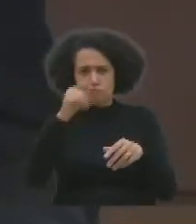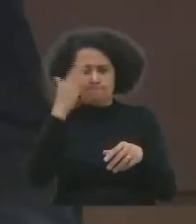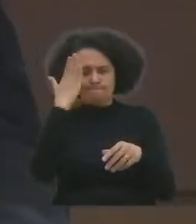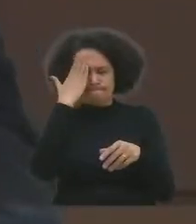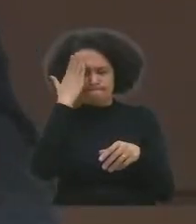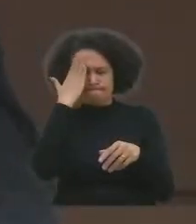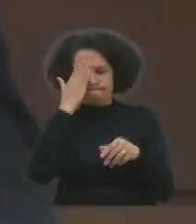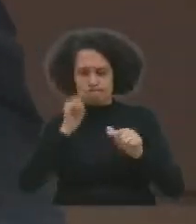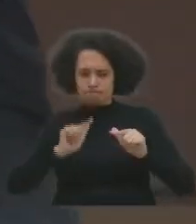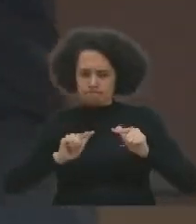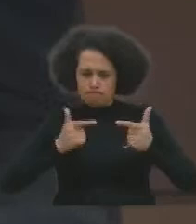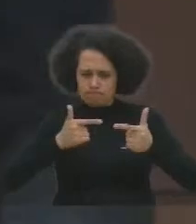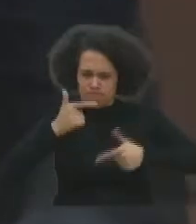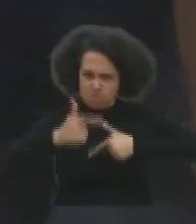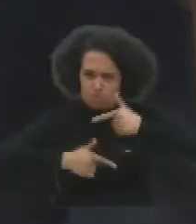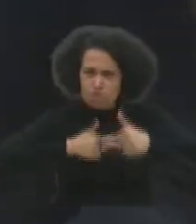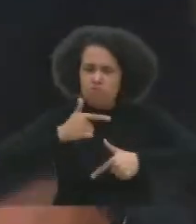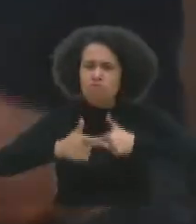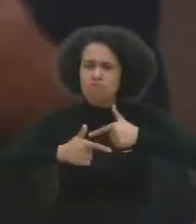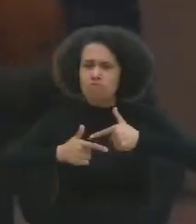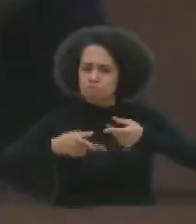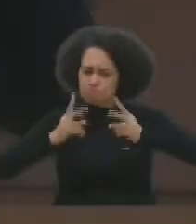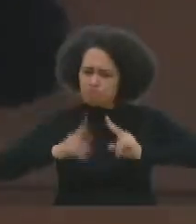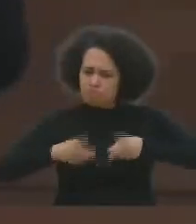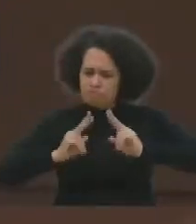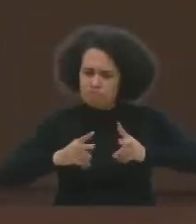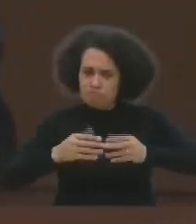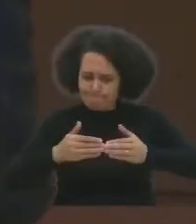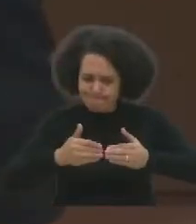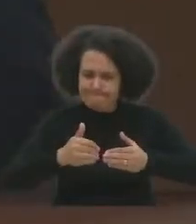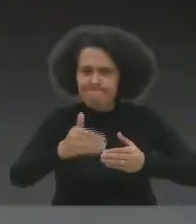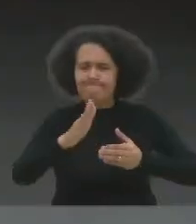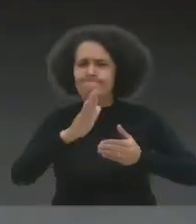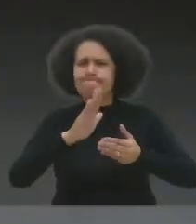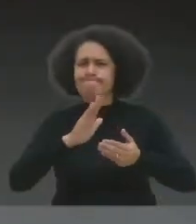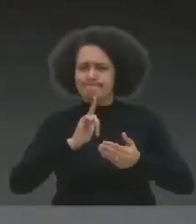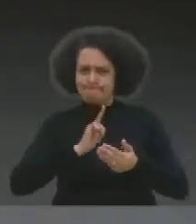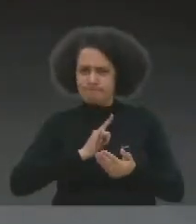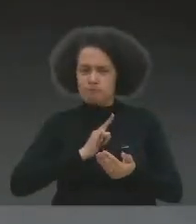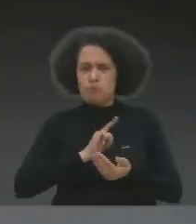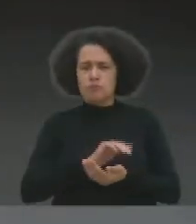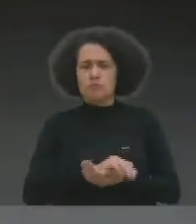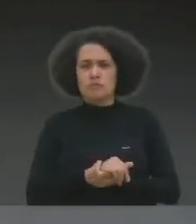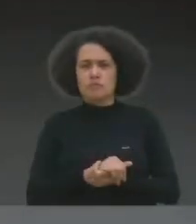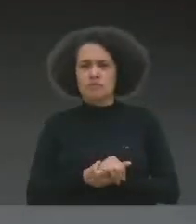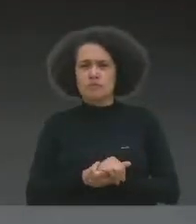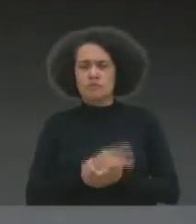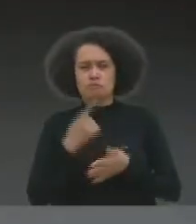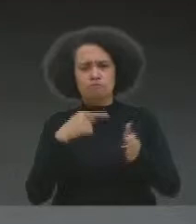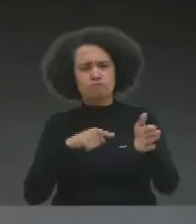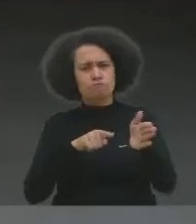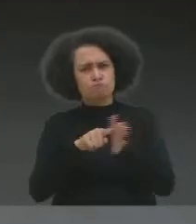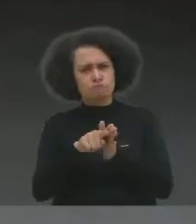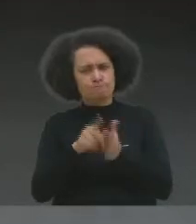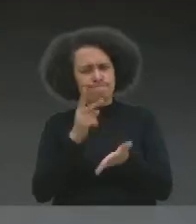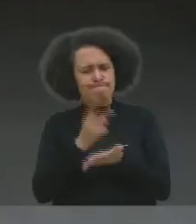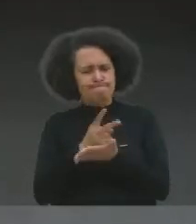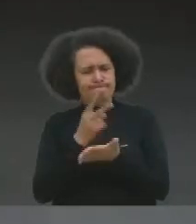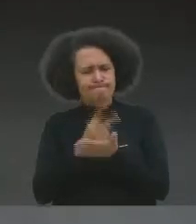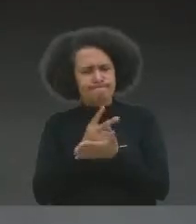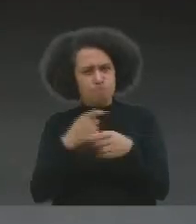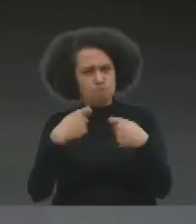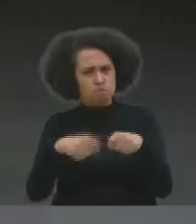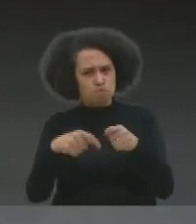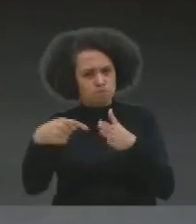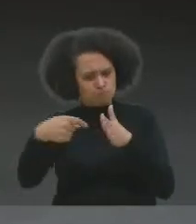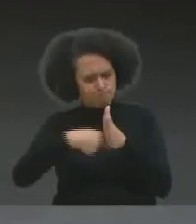uma batalha em andamento. And there's a question we need to continually ask of ourselves. E é uma pergunta que continuamente precisamos